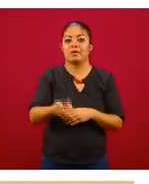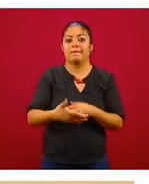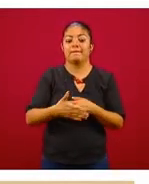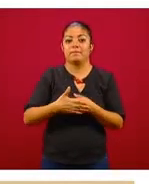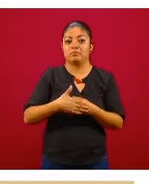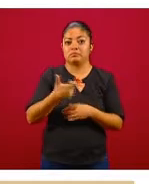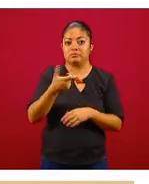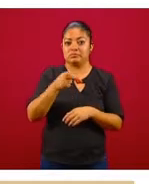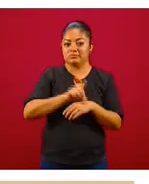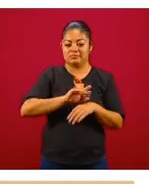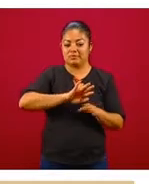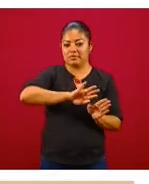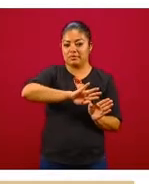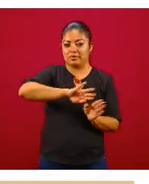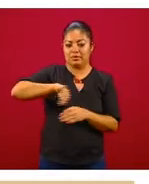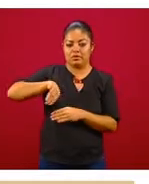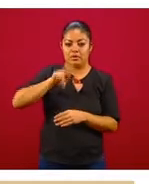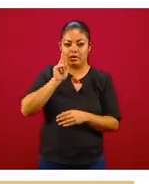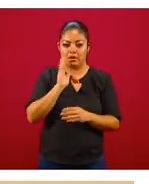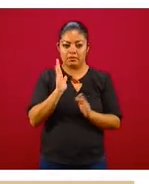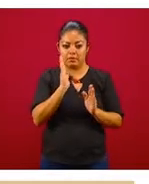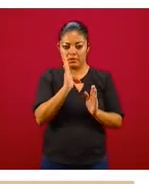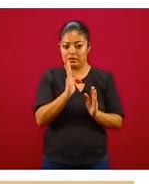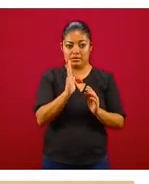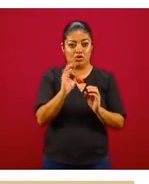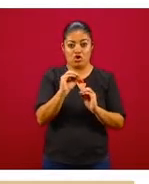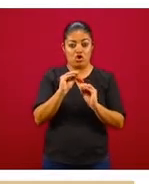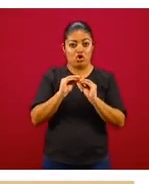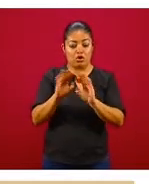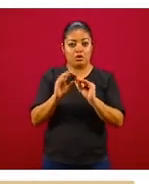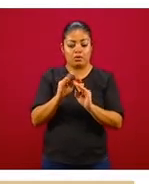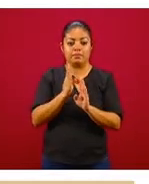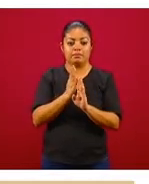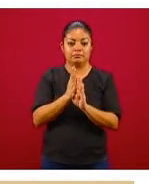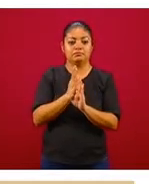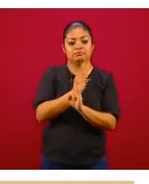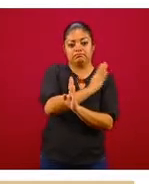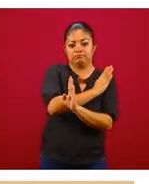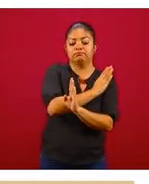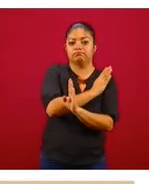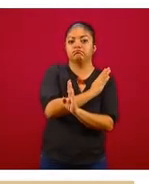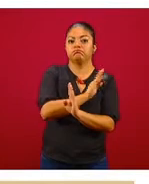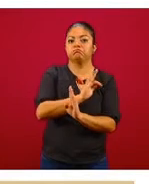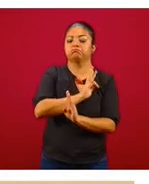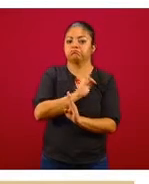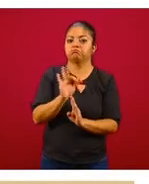bars, but we are still not too sure about this trend because